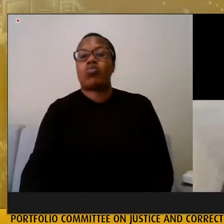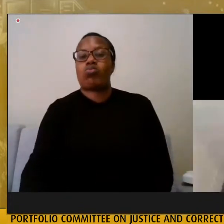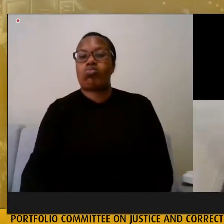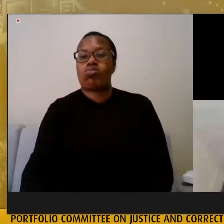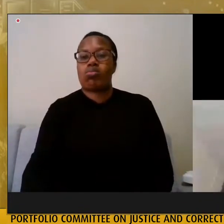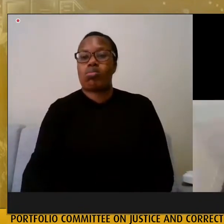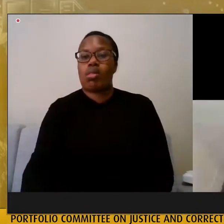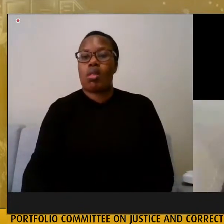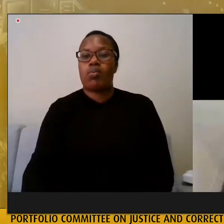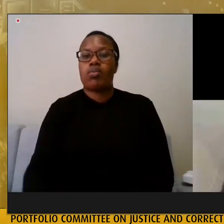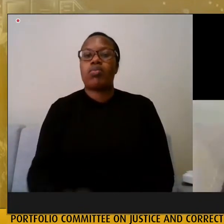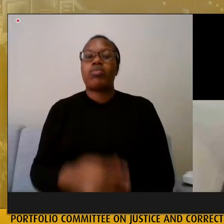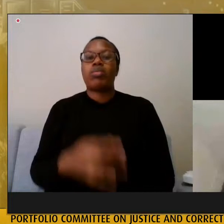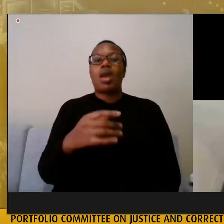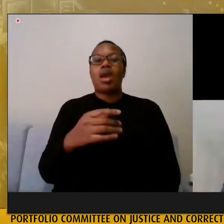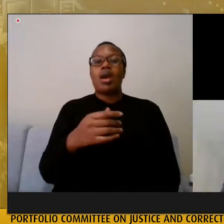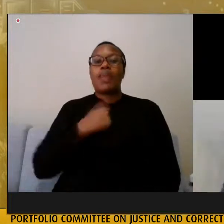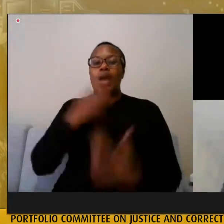Chair?